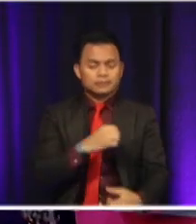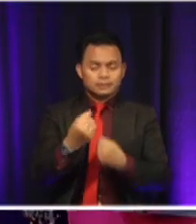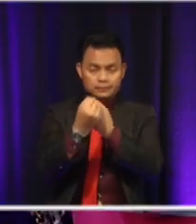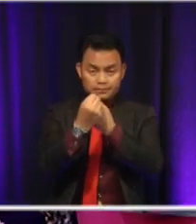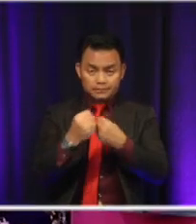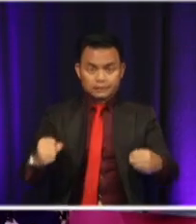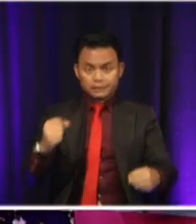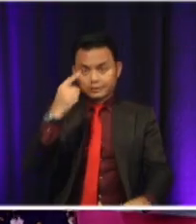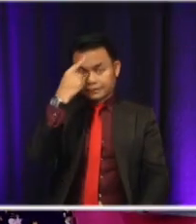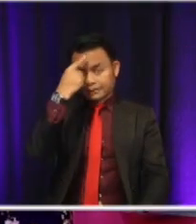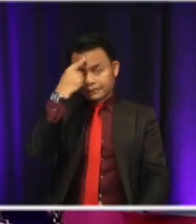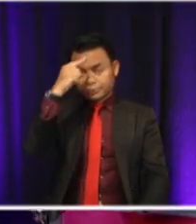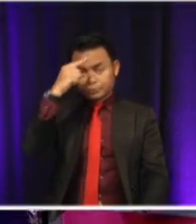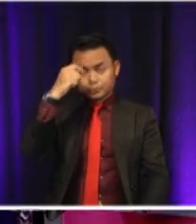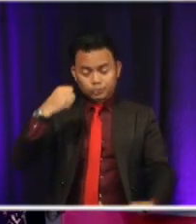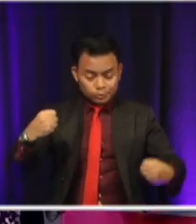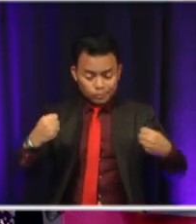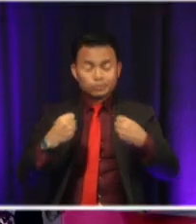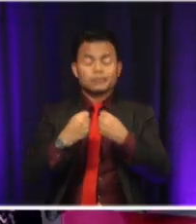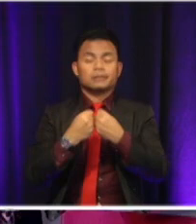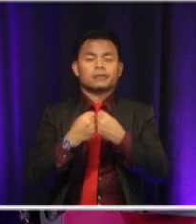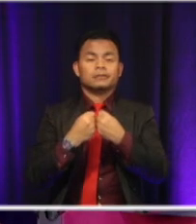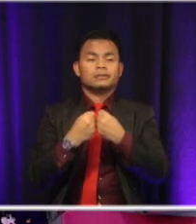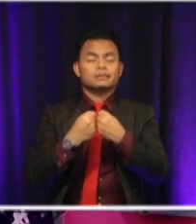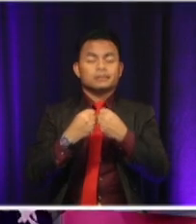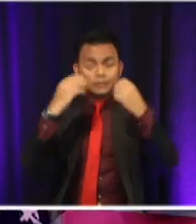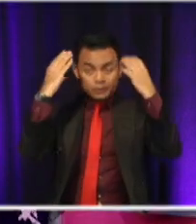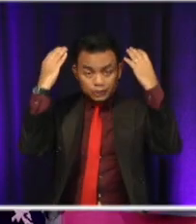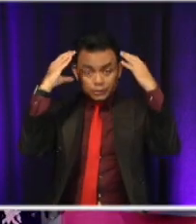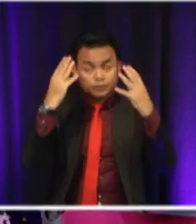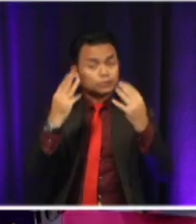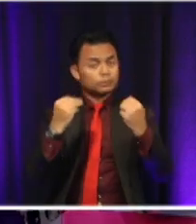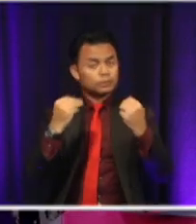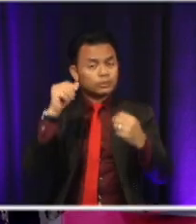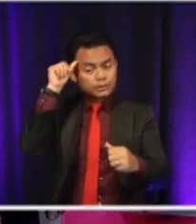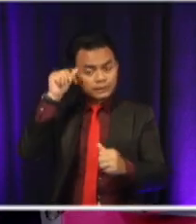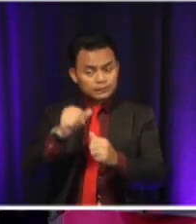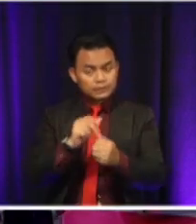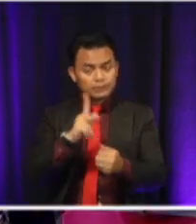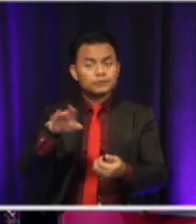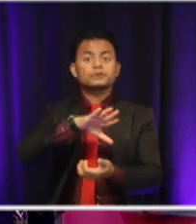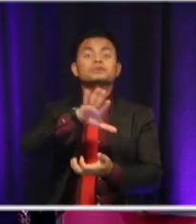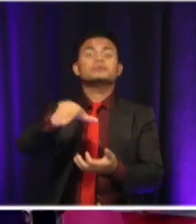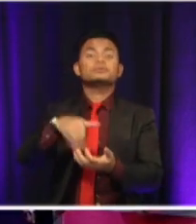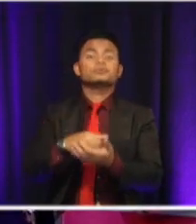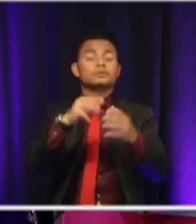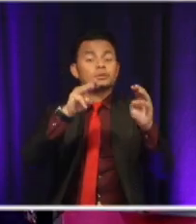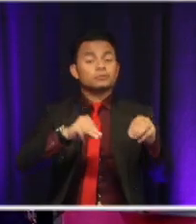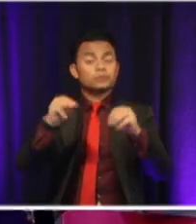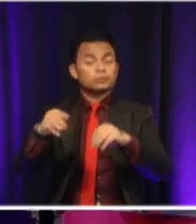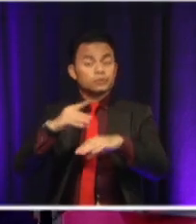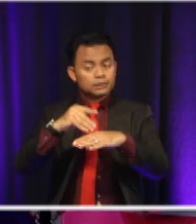war, perhaps the first thing I would like to remind everyone out there is how